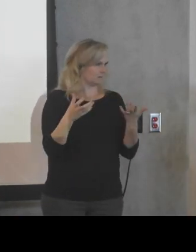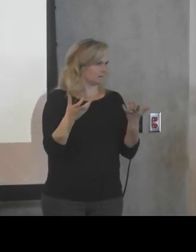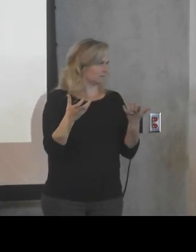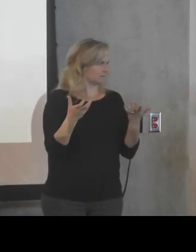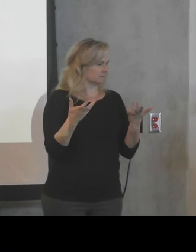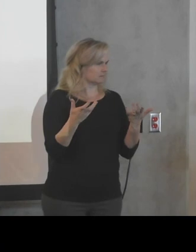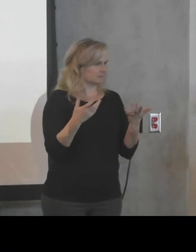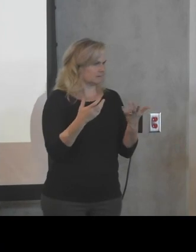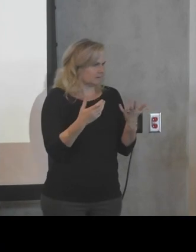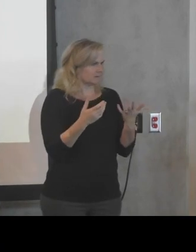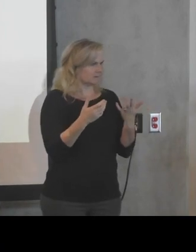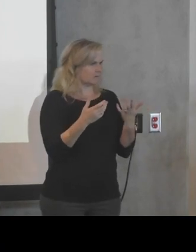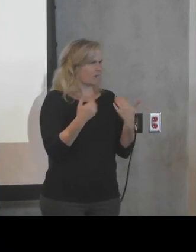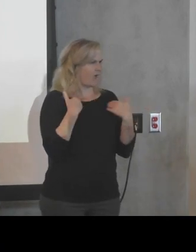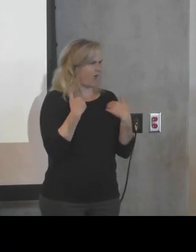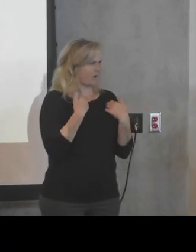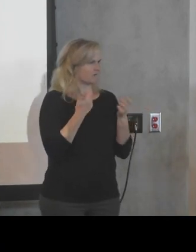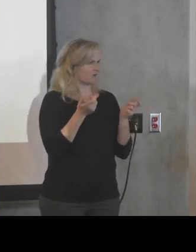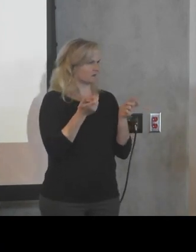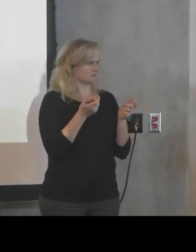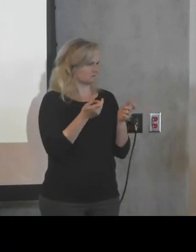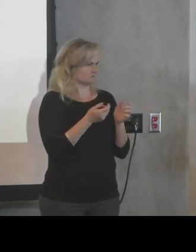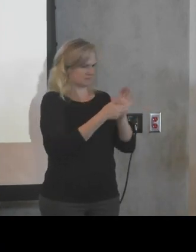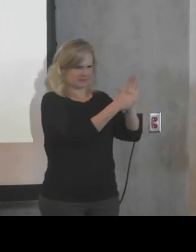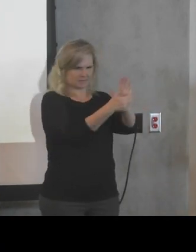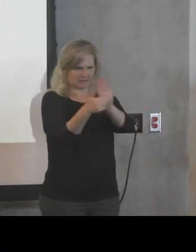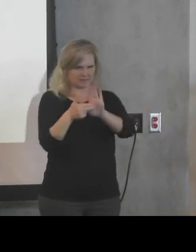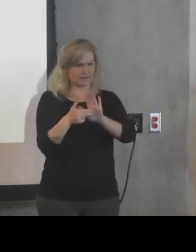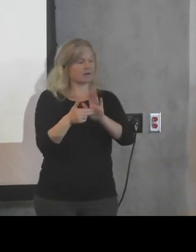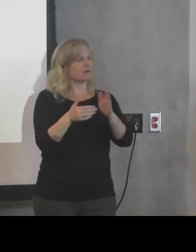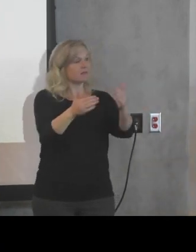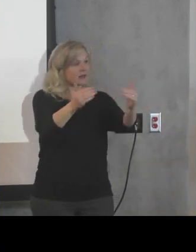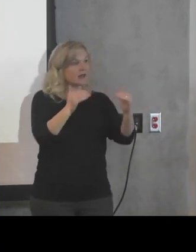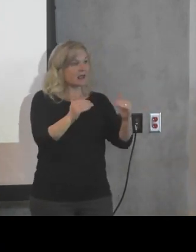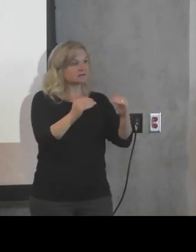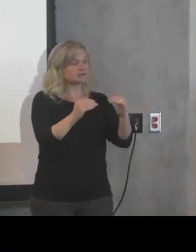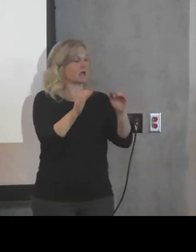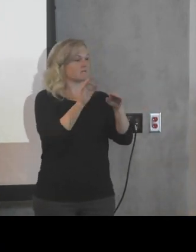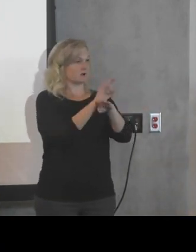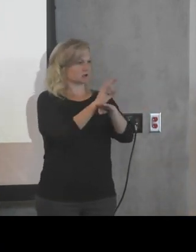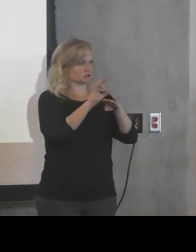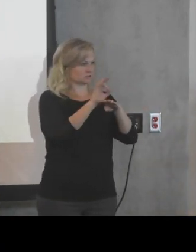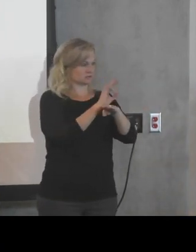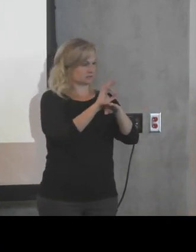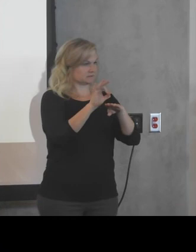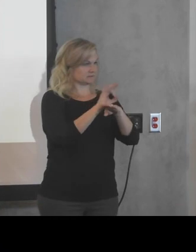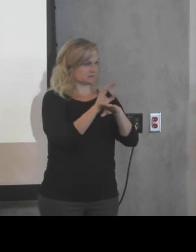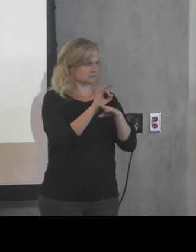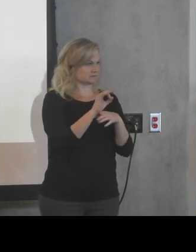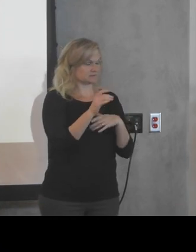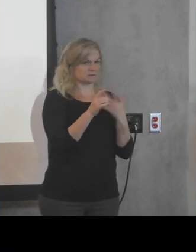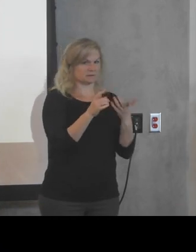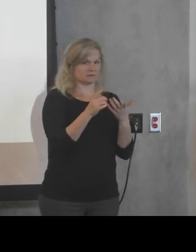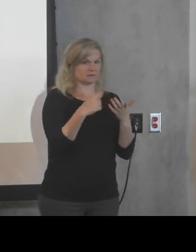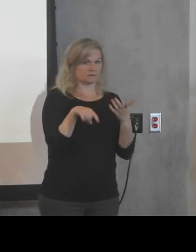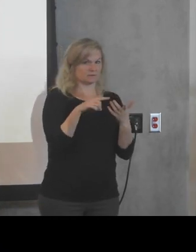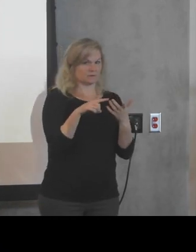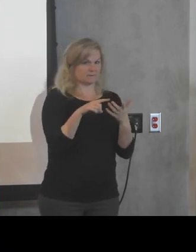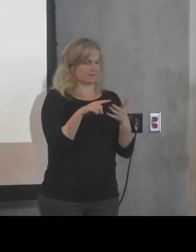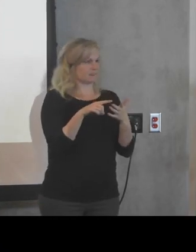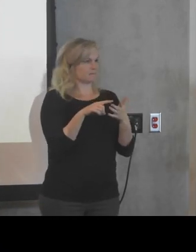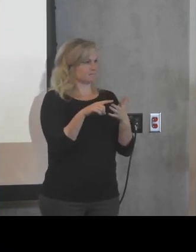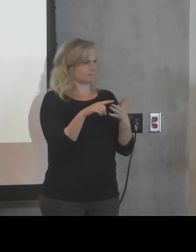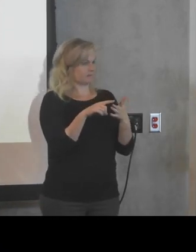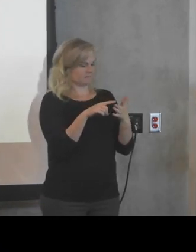you the answers. The next step is functions. So the next thing that a typically developing toddler will start using is